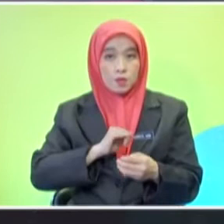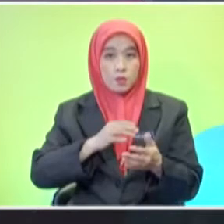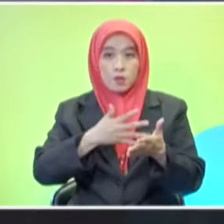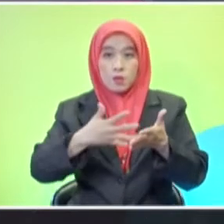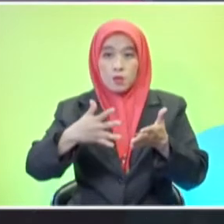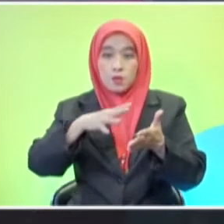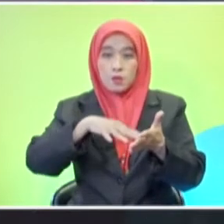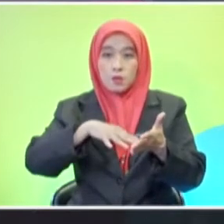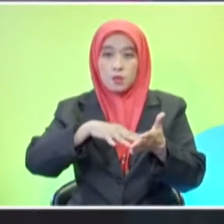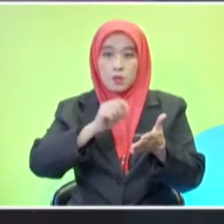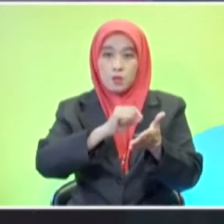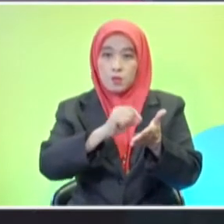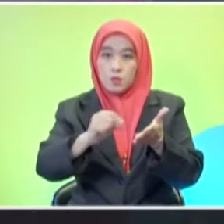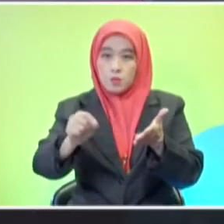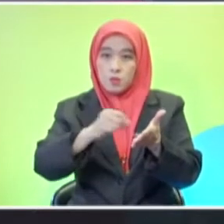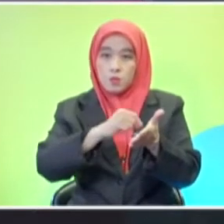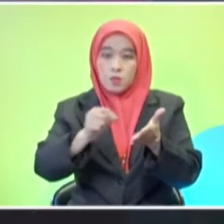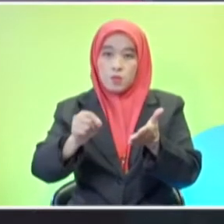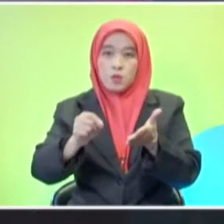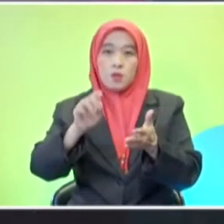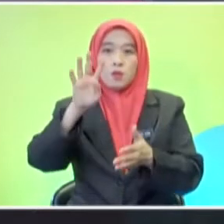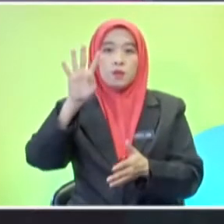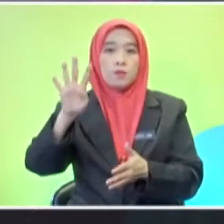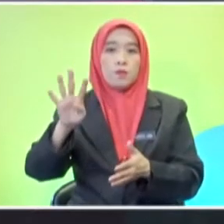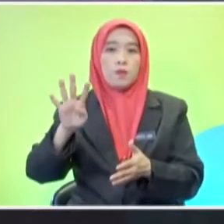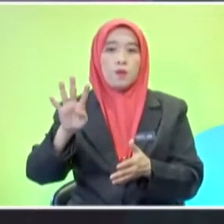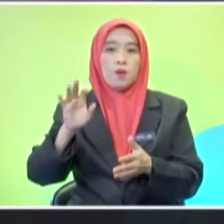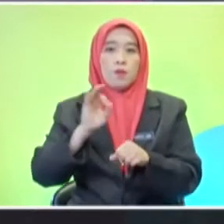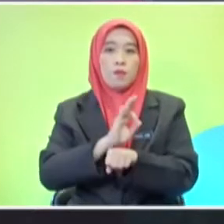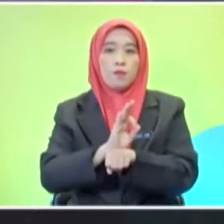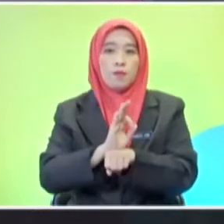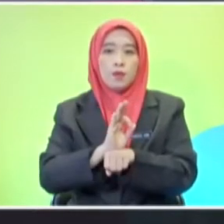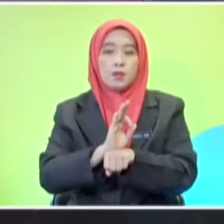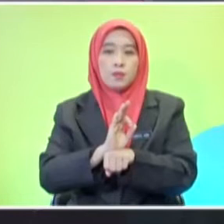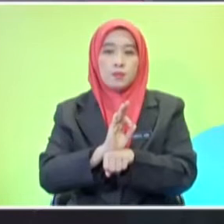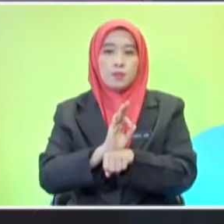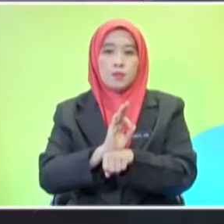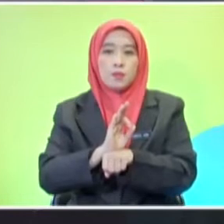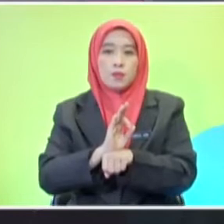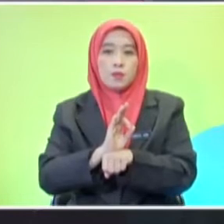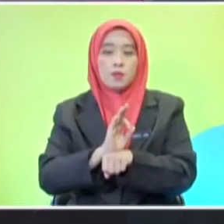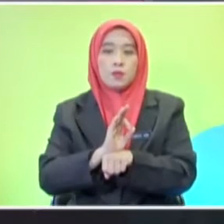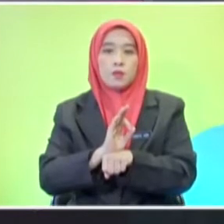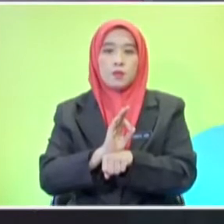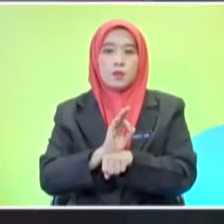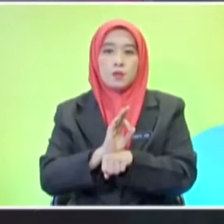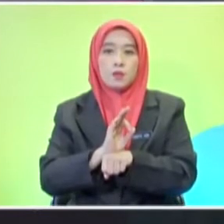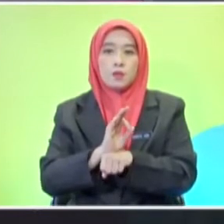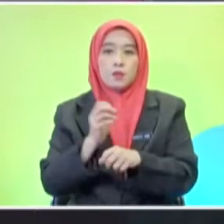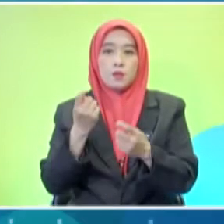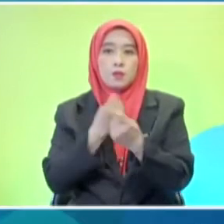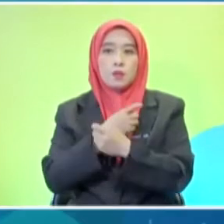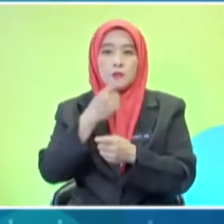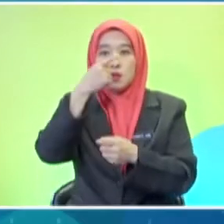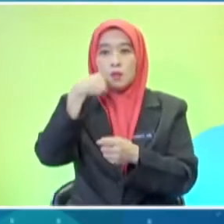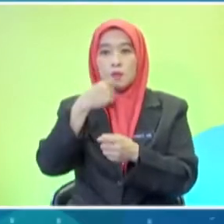4 factors that affects competition among their plants. Okay. For those who are at home, you can try that too. Yes, who wants to try